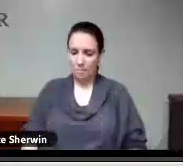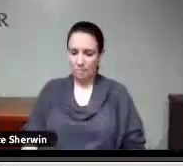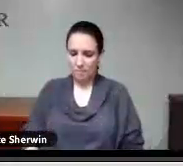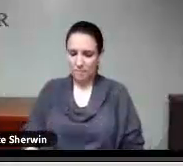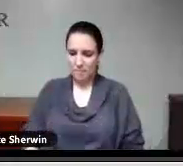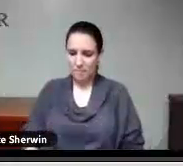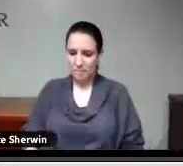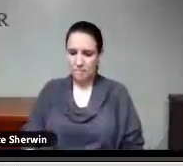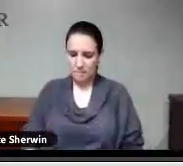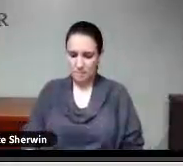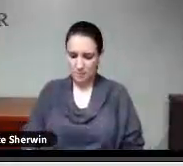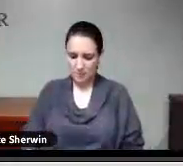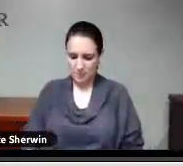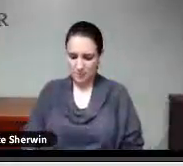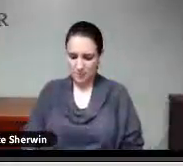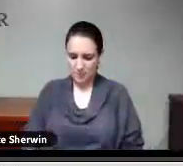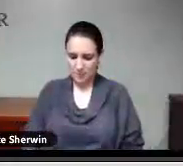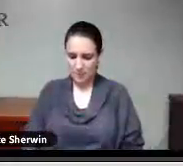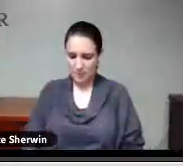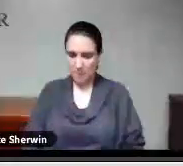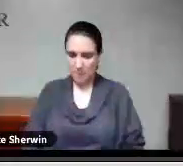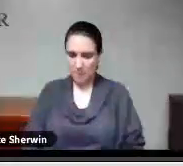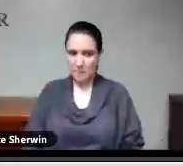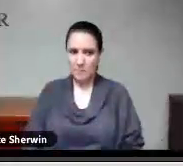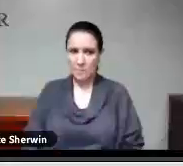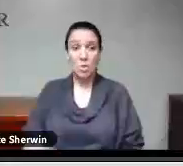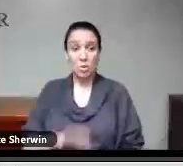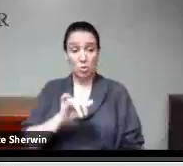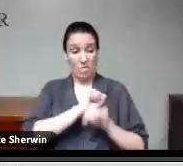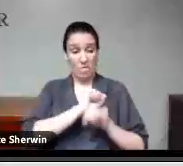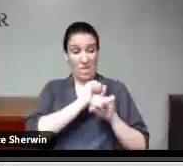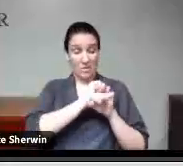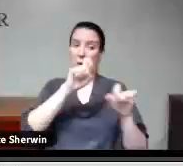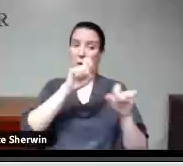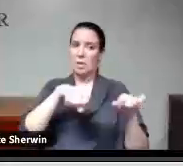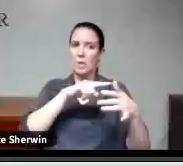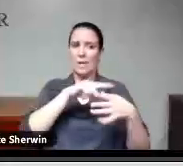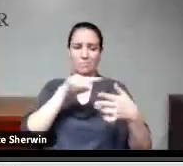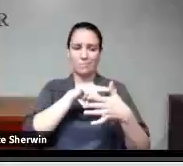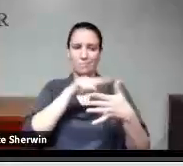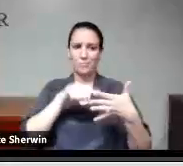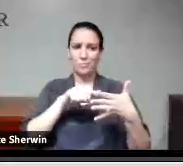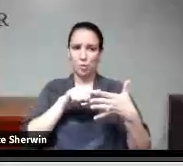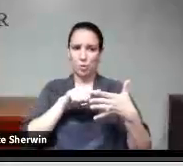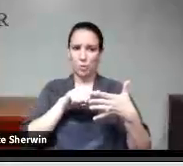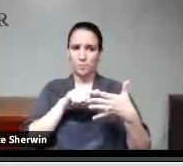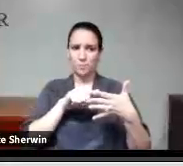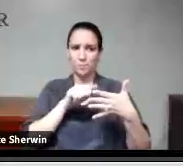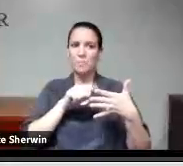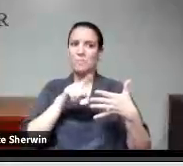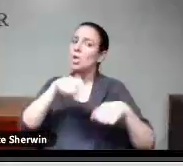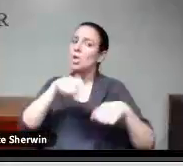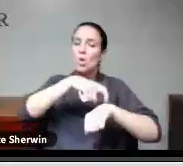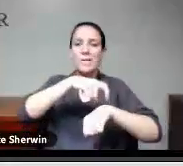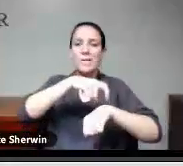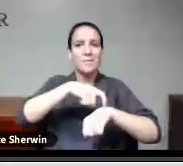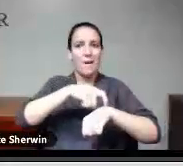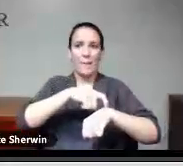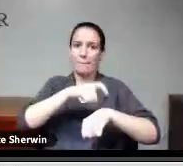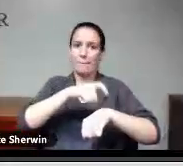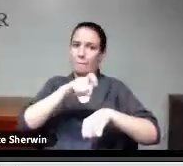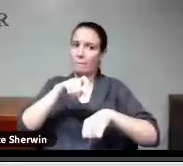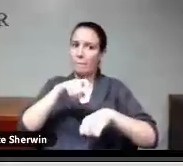really work, number 2, you need to allow time for results to be achieved. So as I mentioned, this dialogue